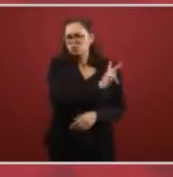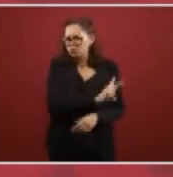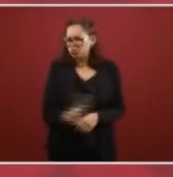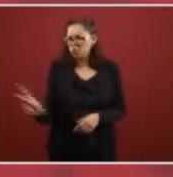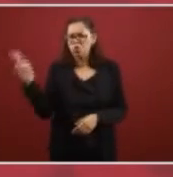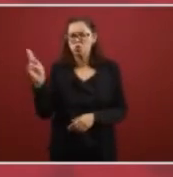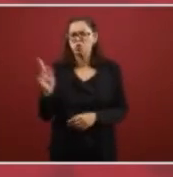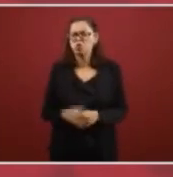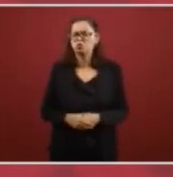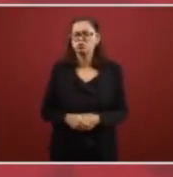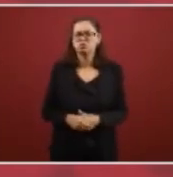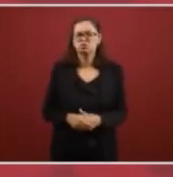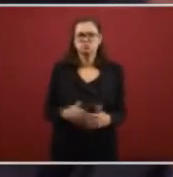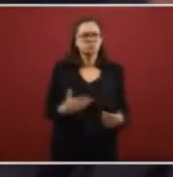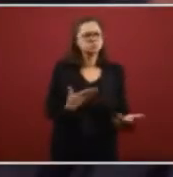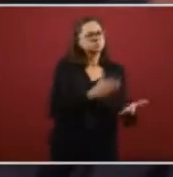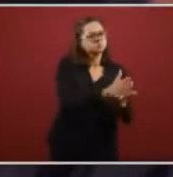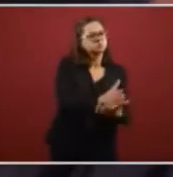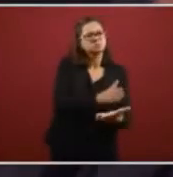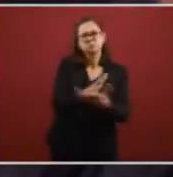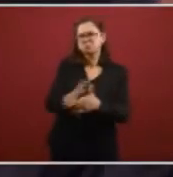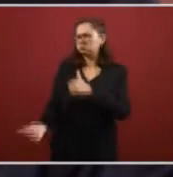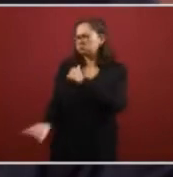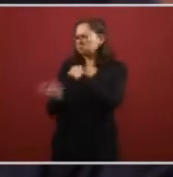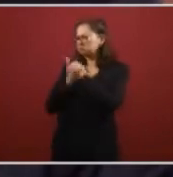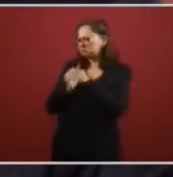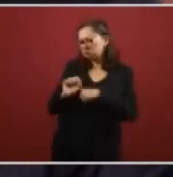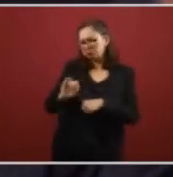And we go with everyone.